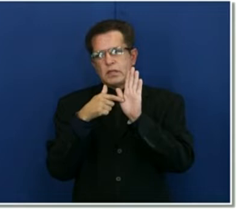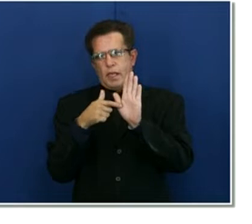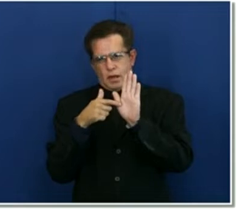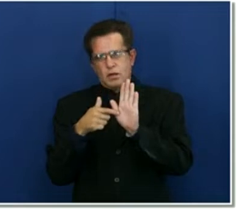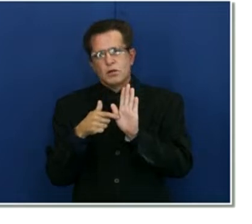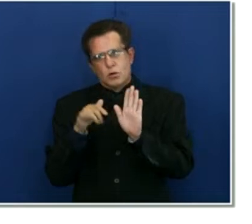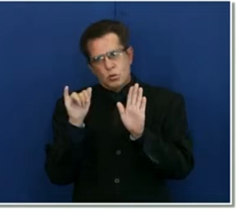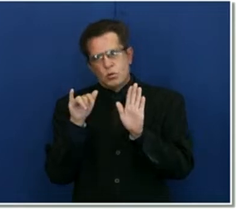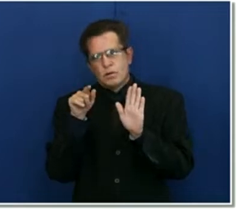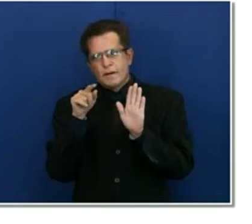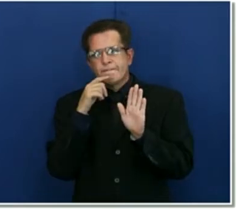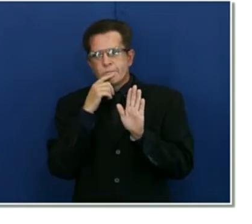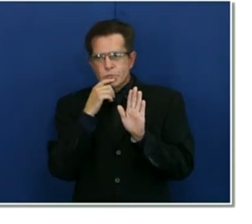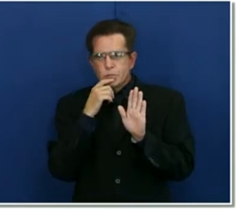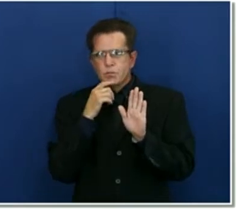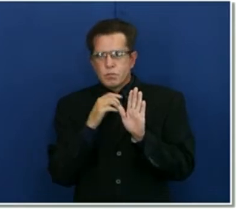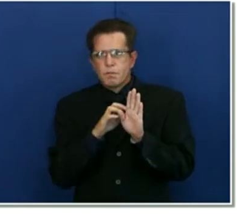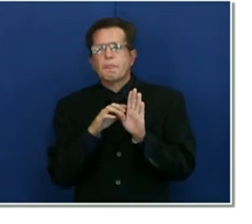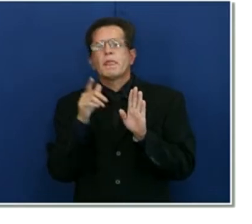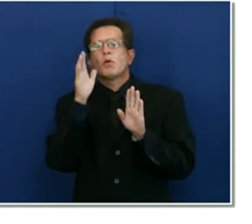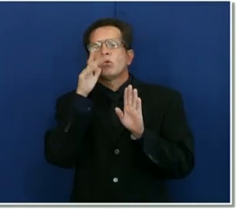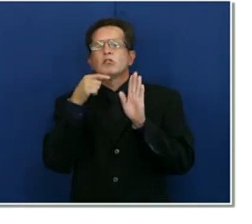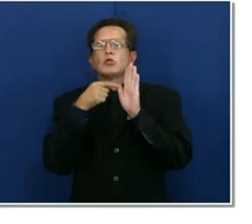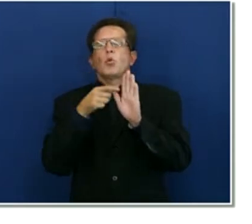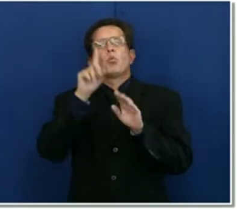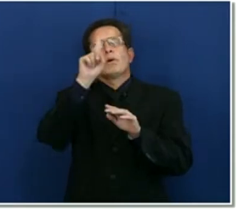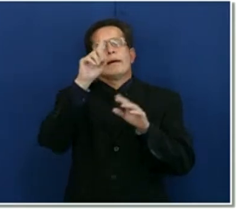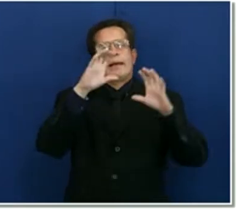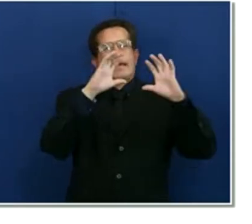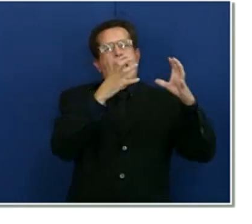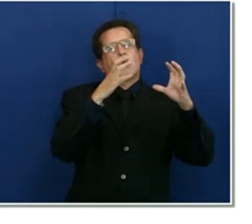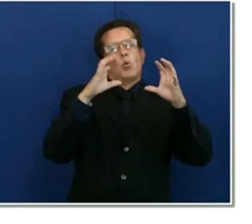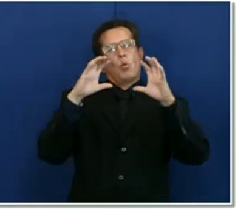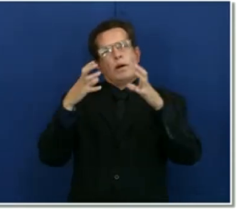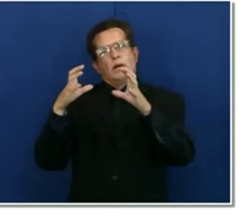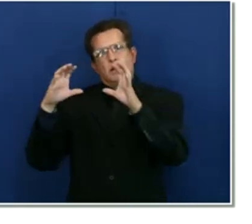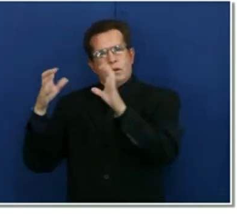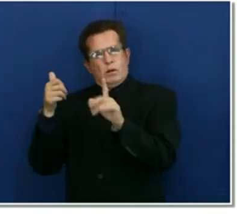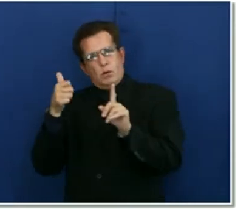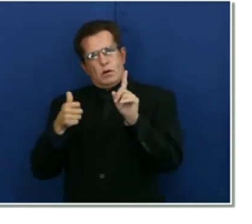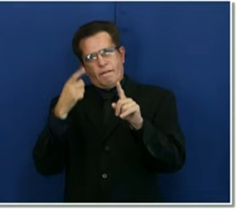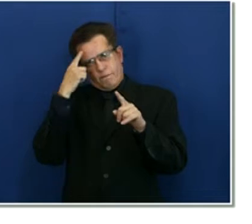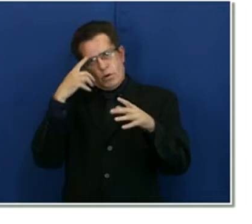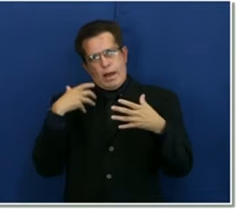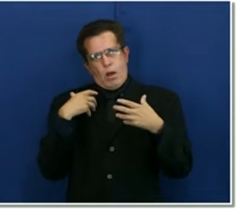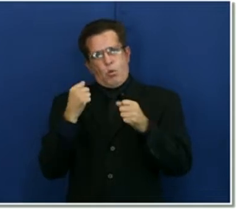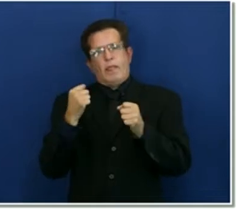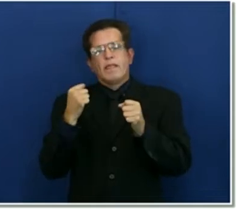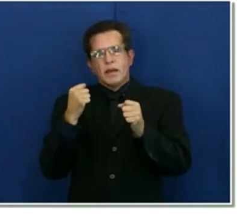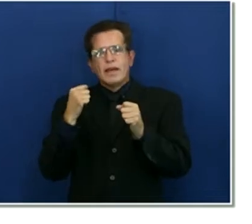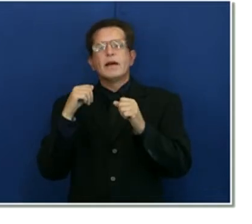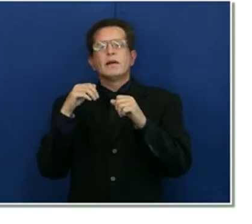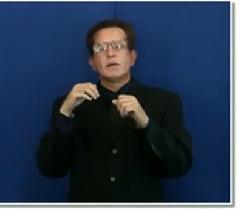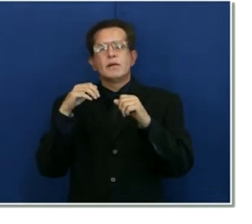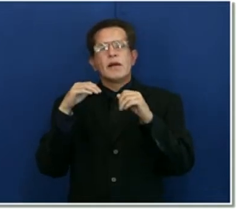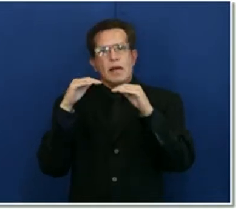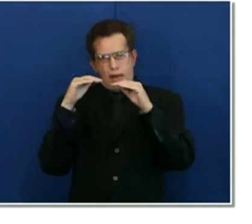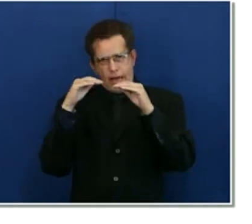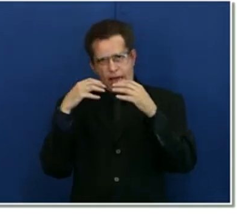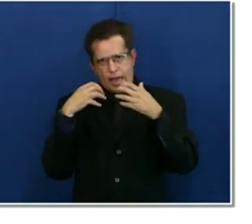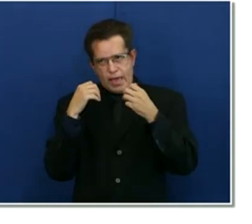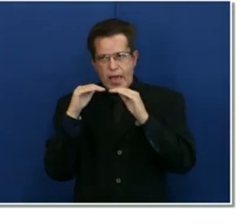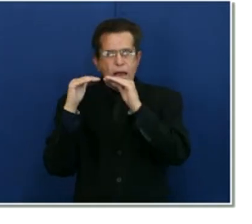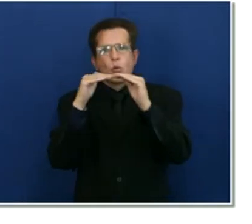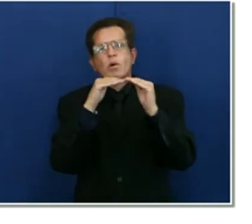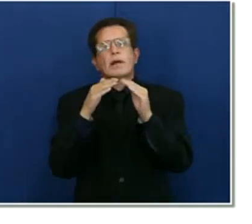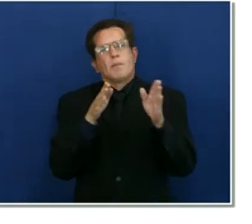this slide, this basically shows the categories for a health equity investment plan that all counties